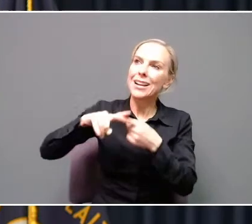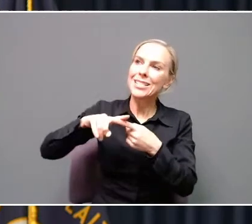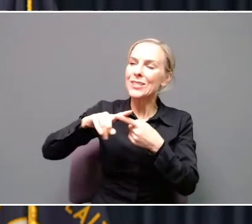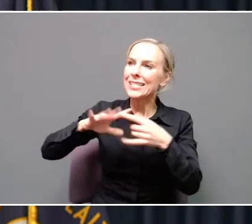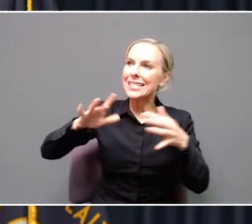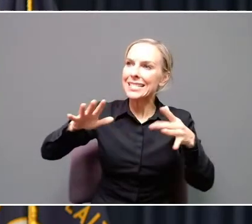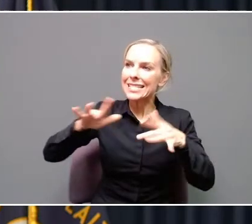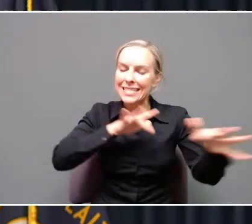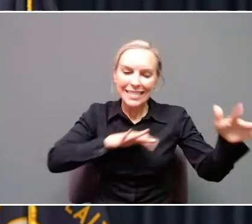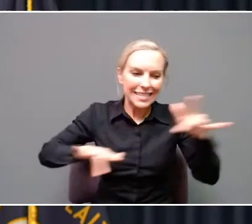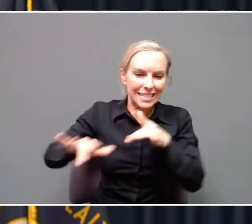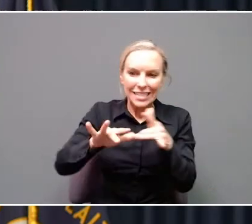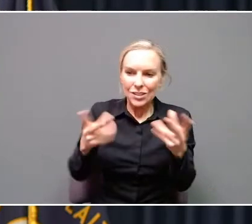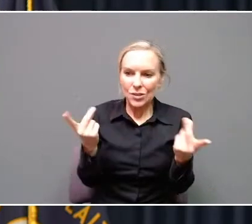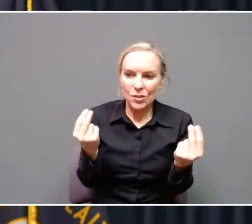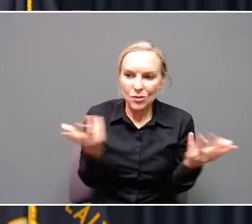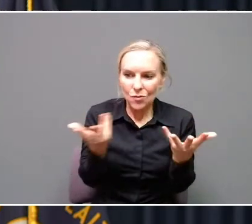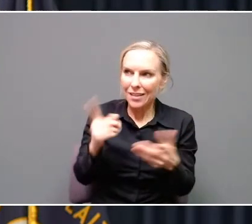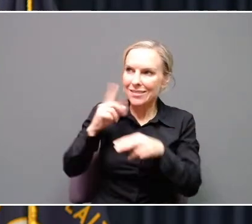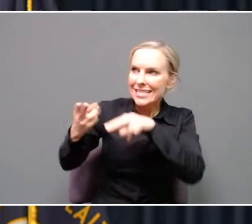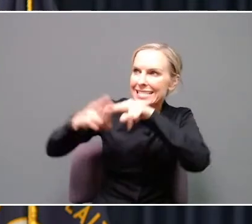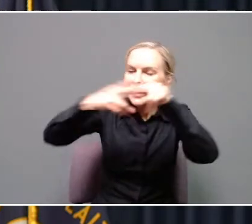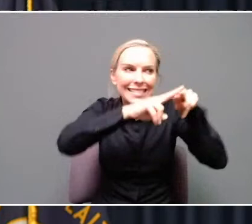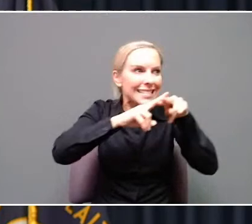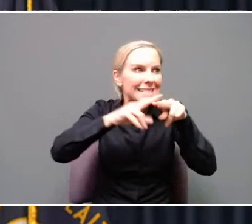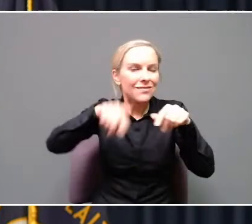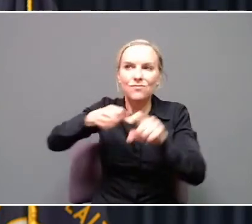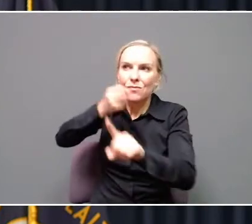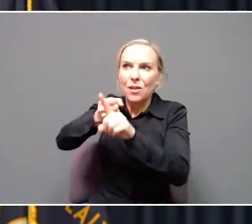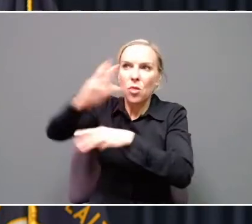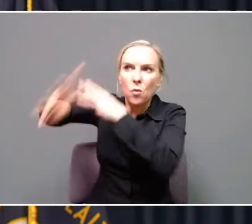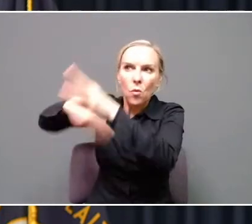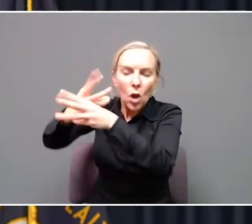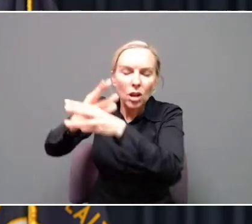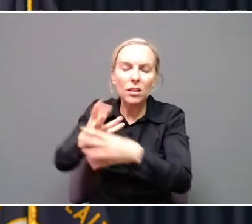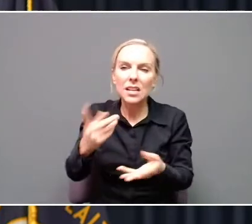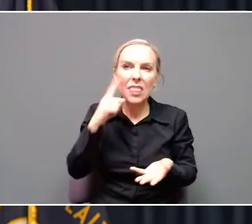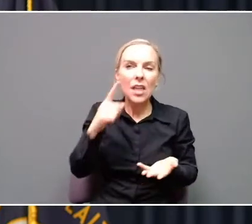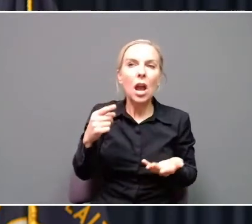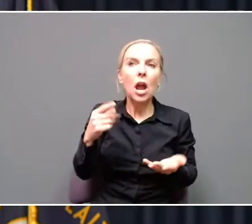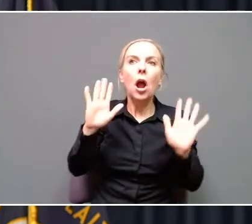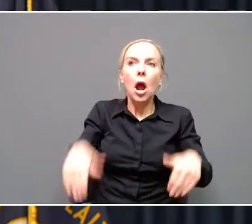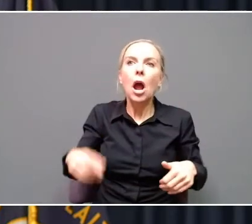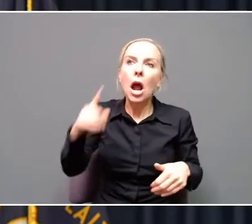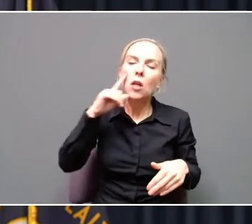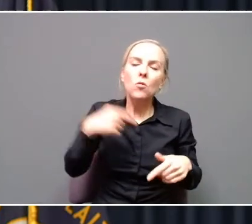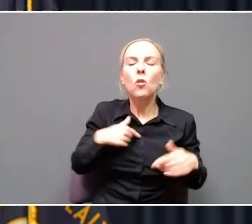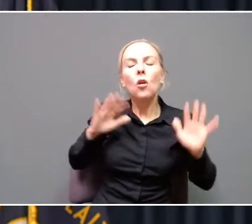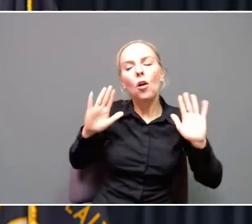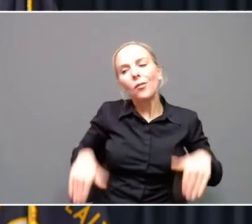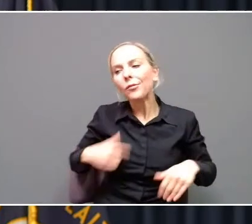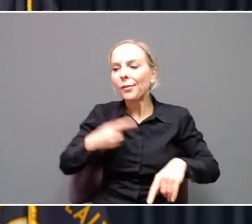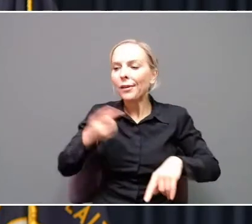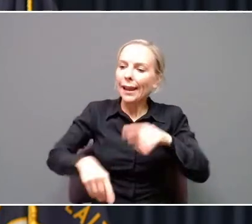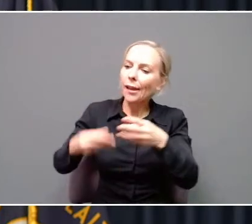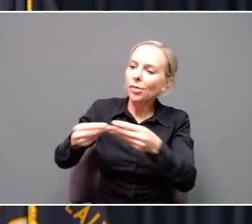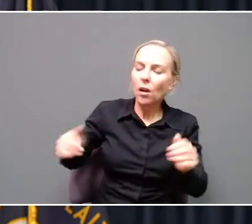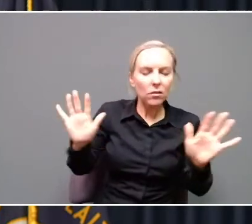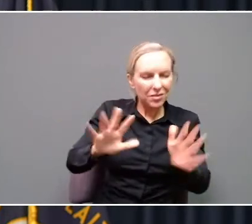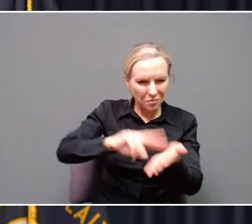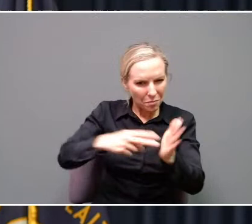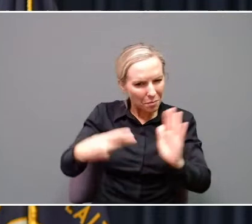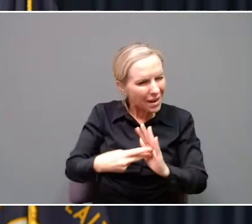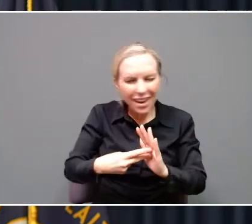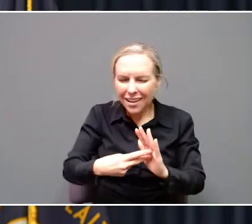But that doesn't mean we shouldn't try. You know, just because people say this won't solve all of inflation doesn't mean that you don't go out and